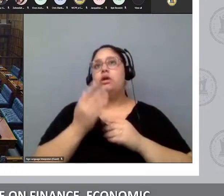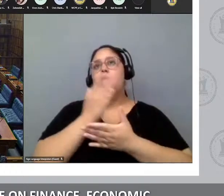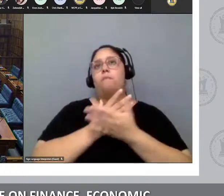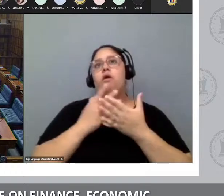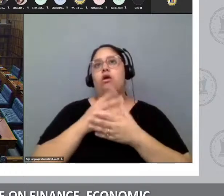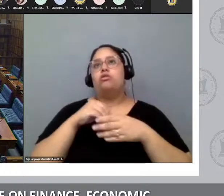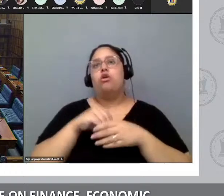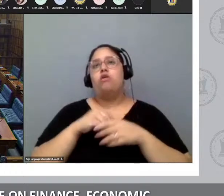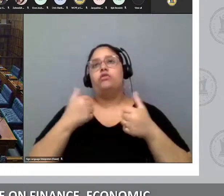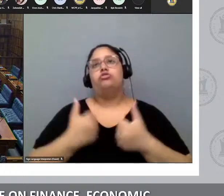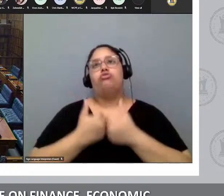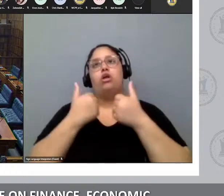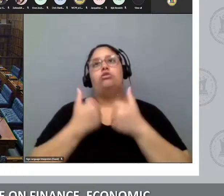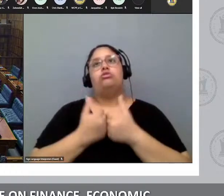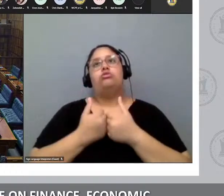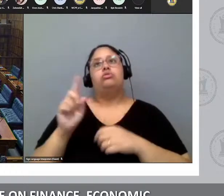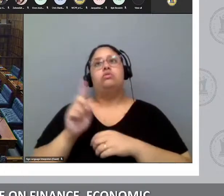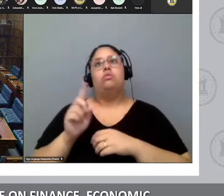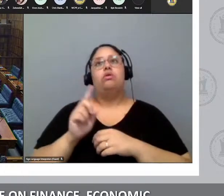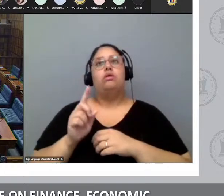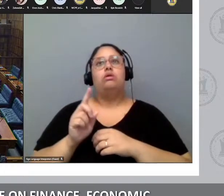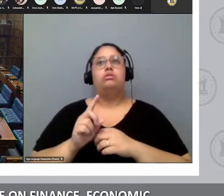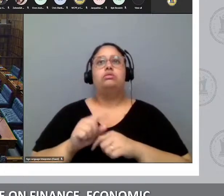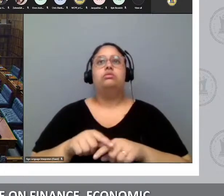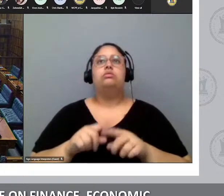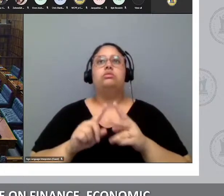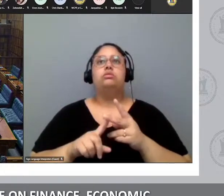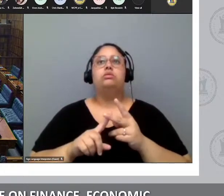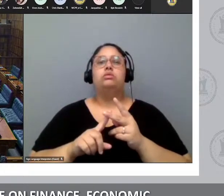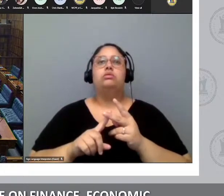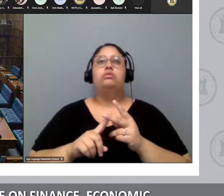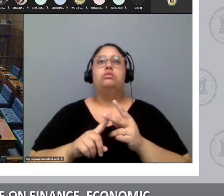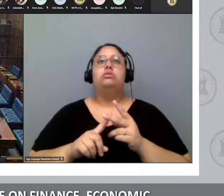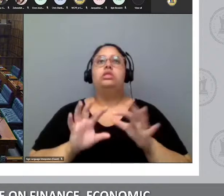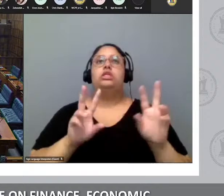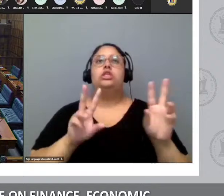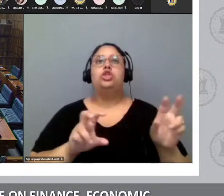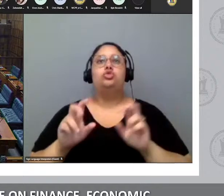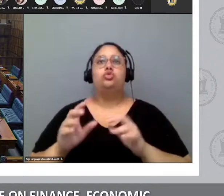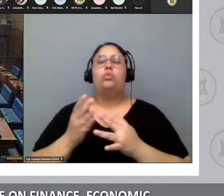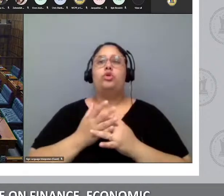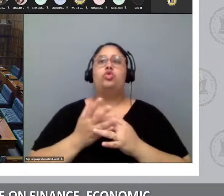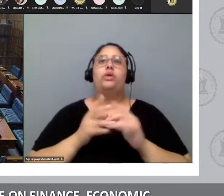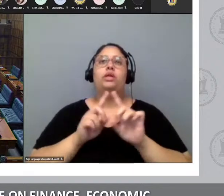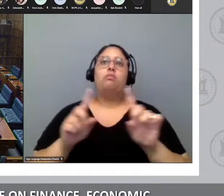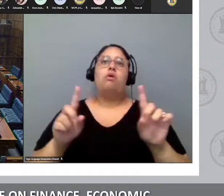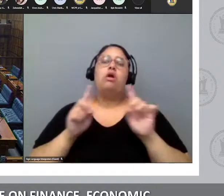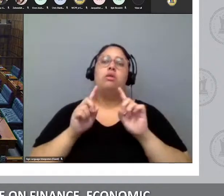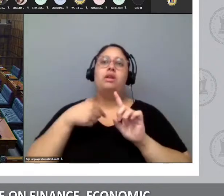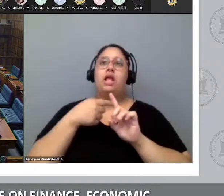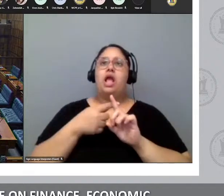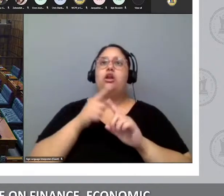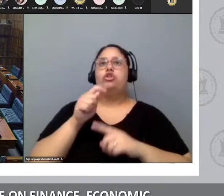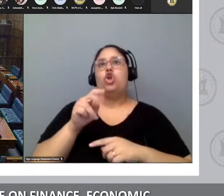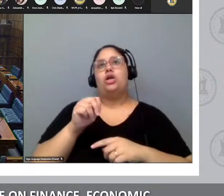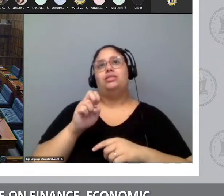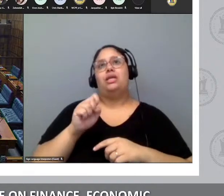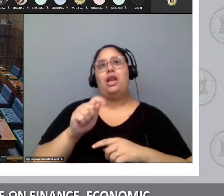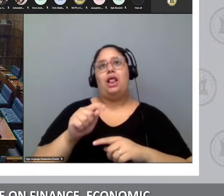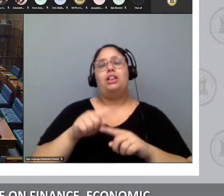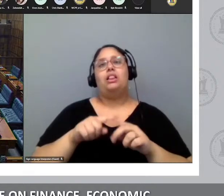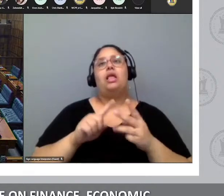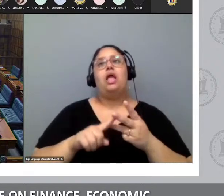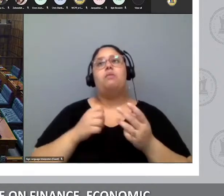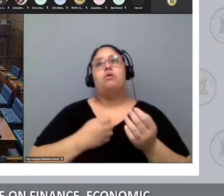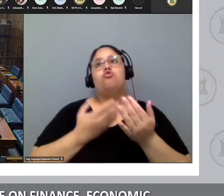challenge was the relationship issue between the department and transnet and I'm raising